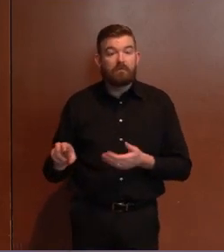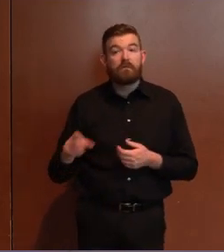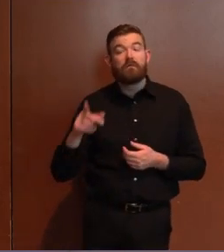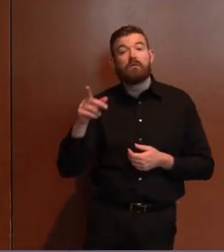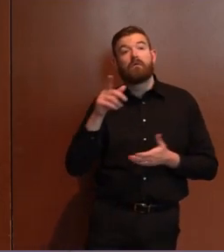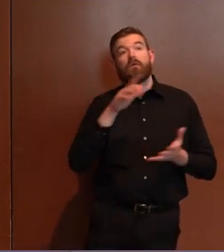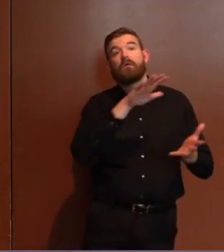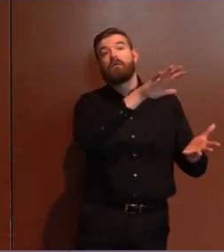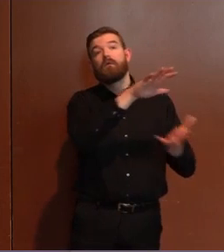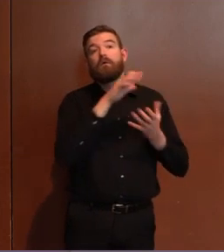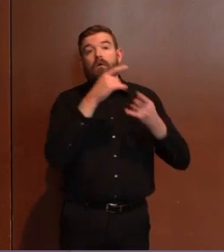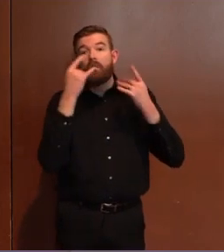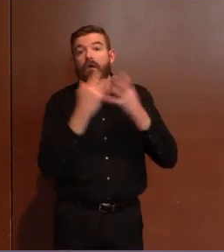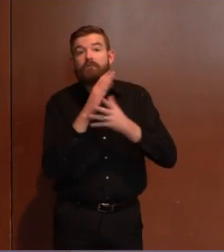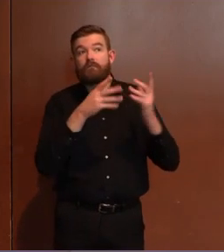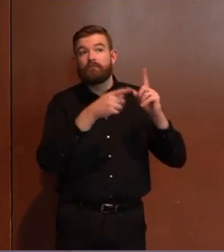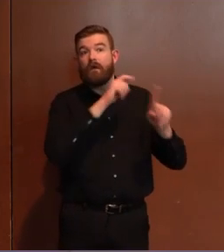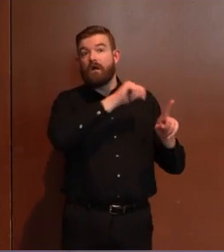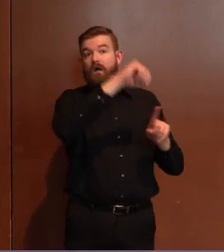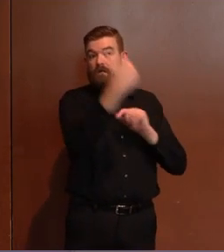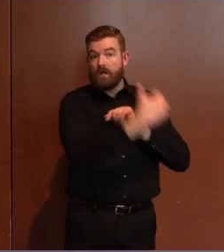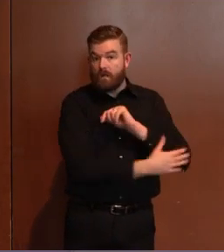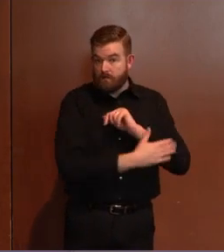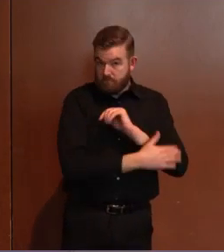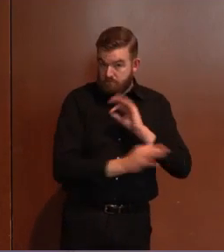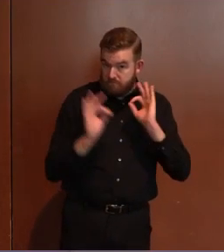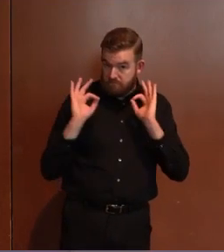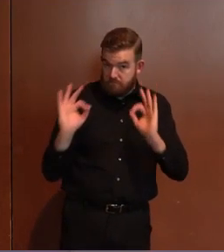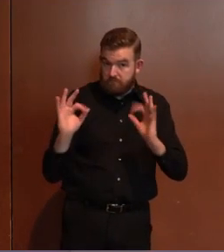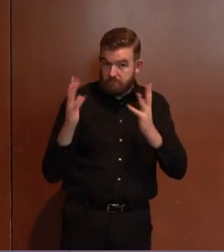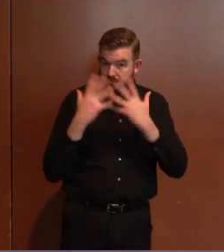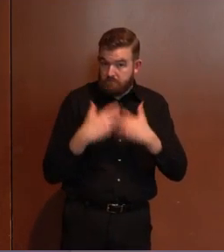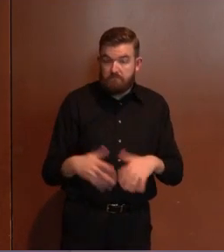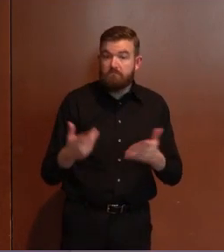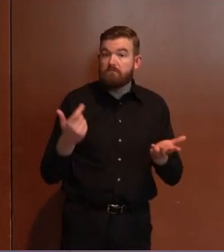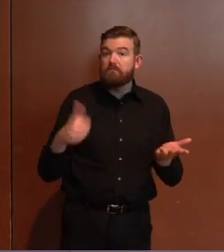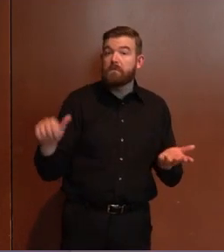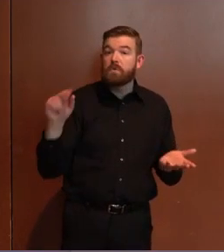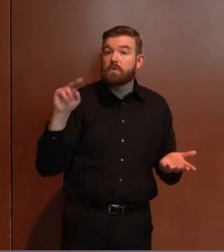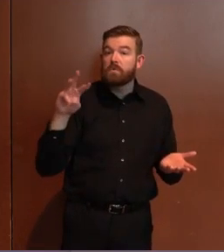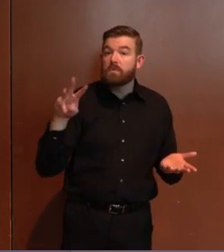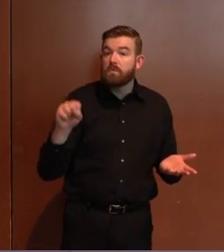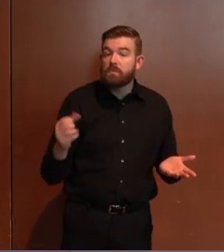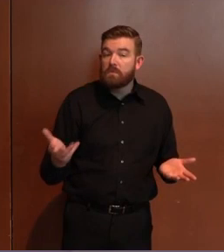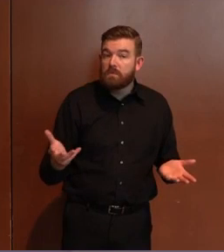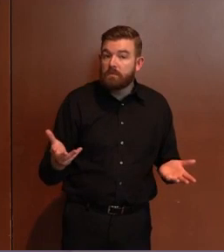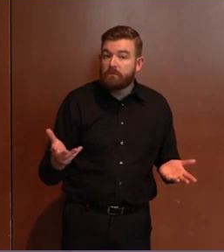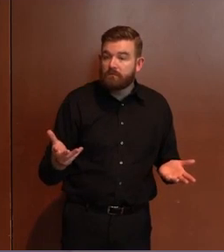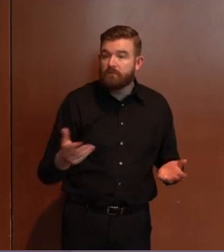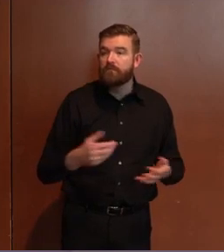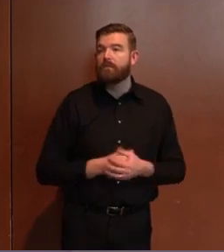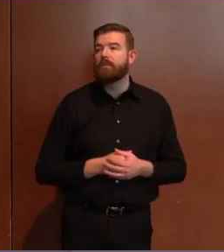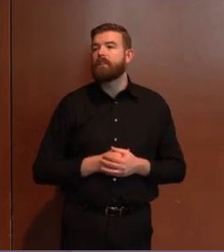U.S. Just wanted to see how those efforts are going, if there's any news to report there. Thank you so much. What's that? Thank you so much. My pleasure.